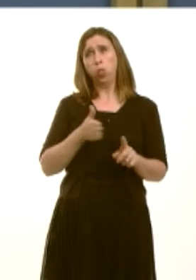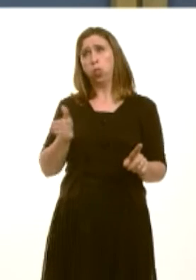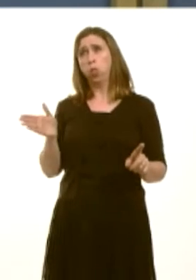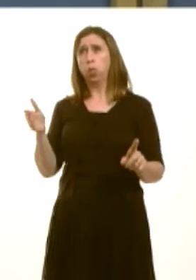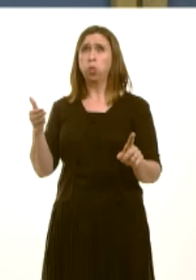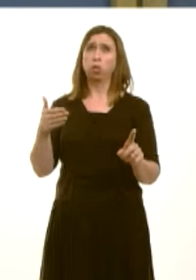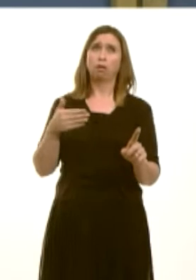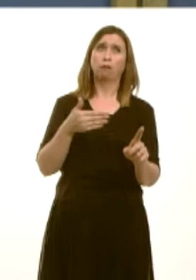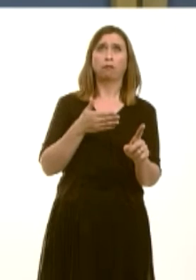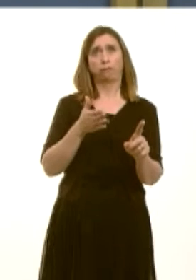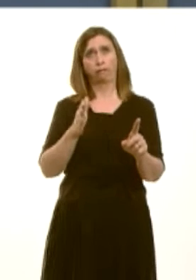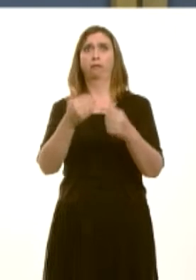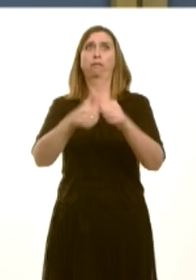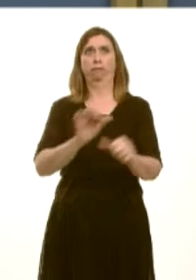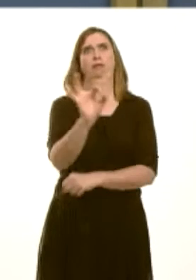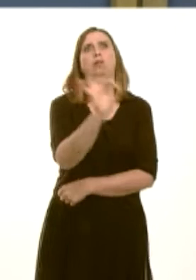introductions.